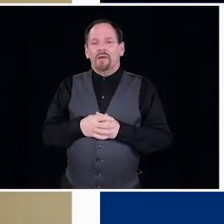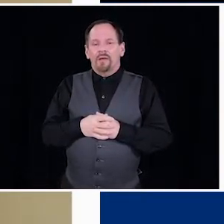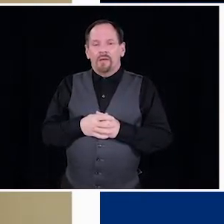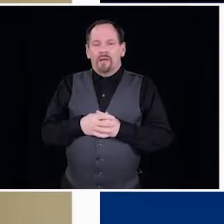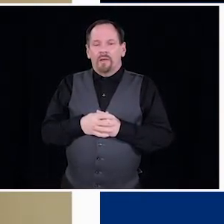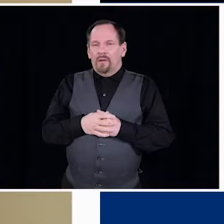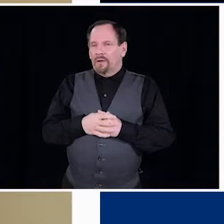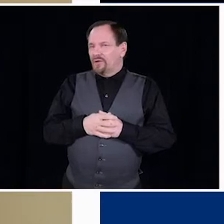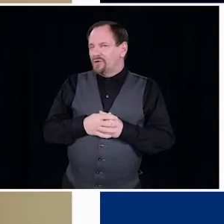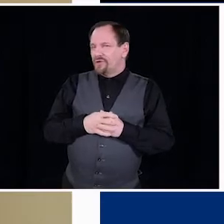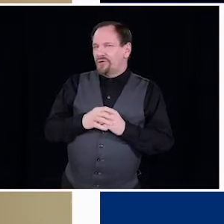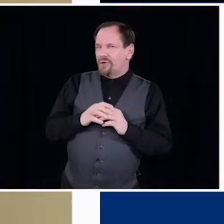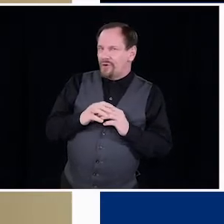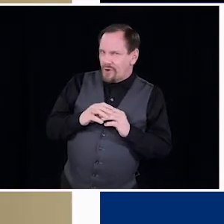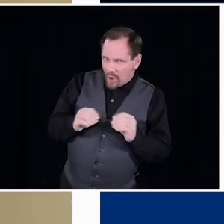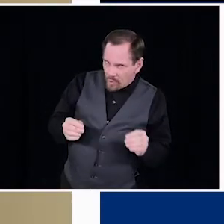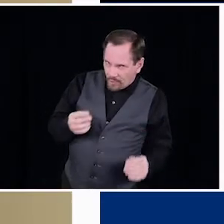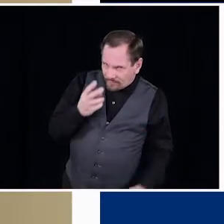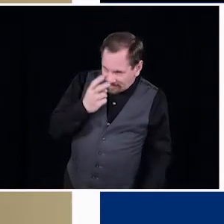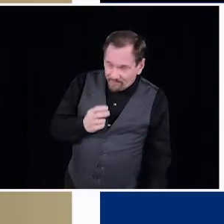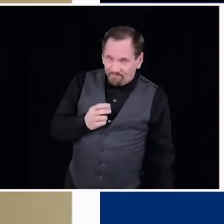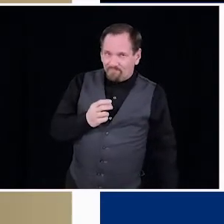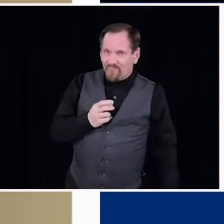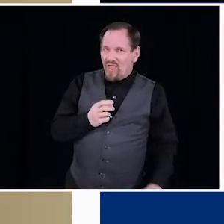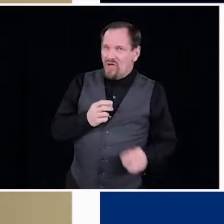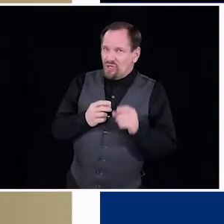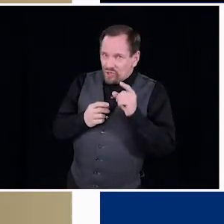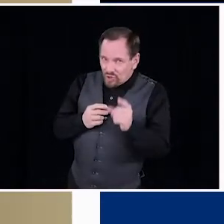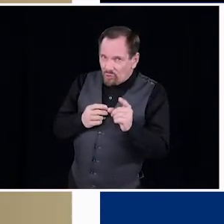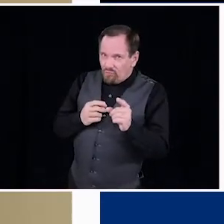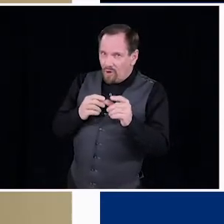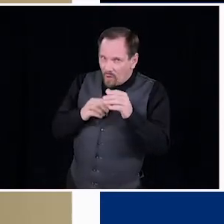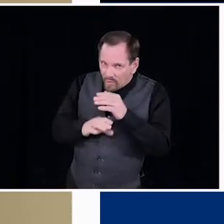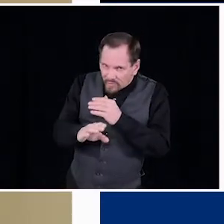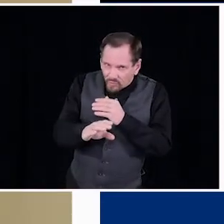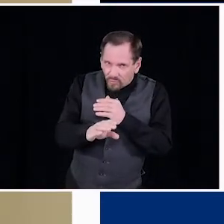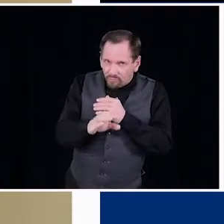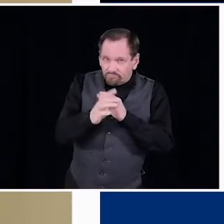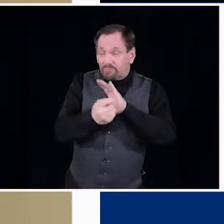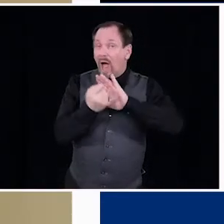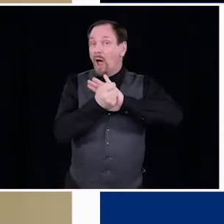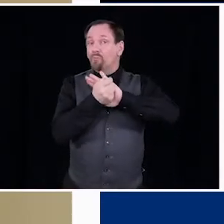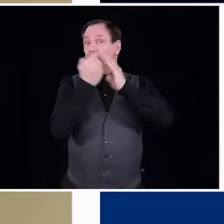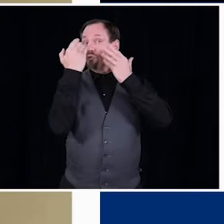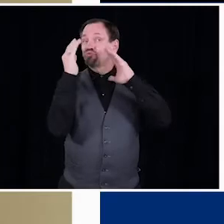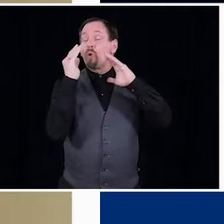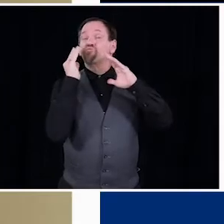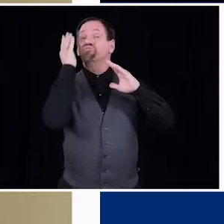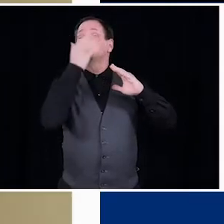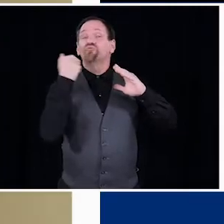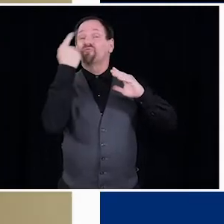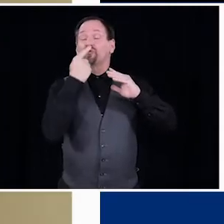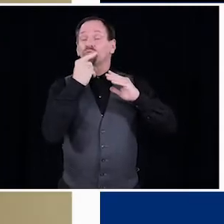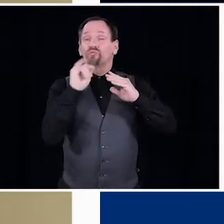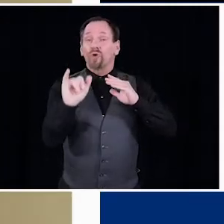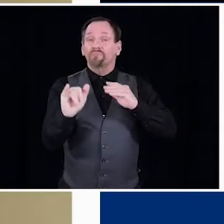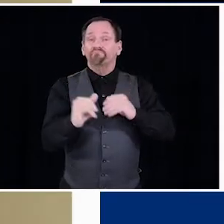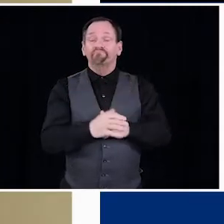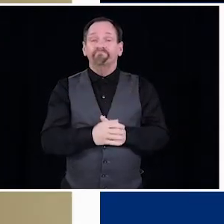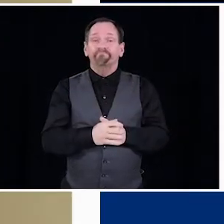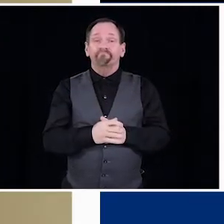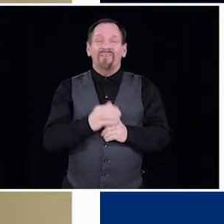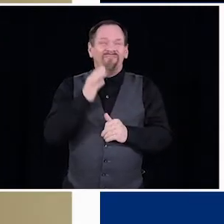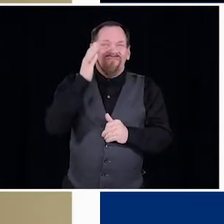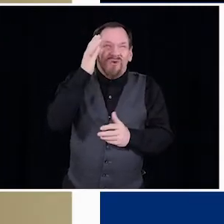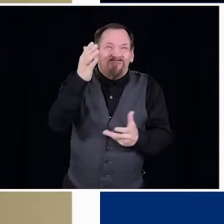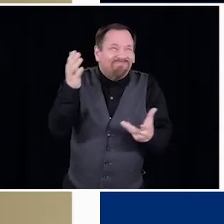There's no doubt that you are emerging from this program into uncertain times. The COVID-19 crisis has shaken each and